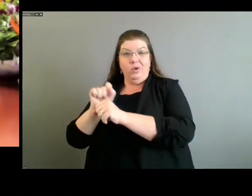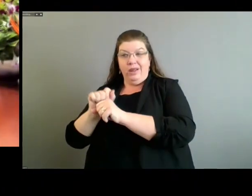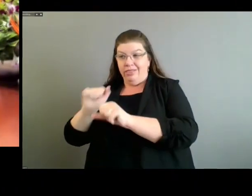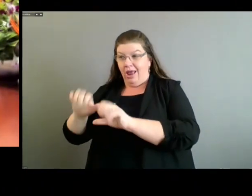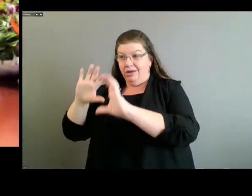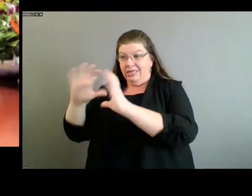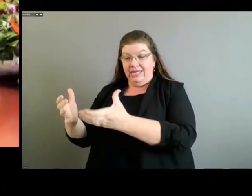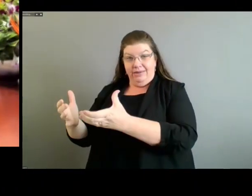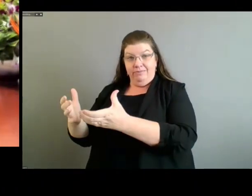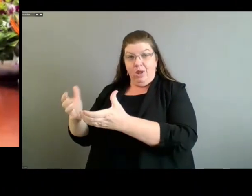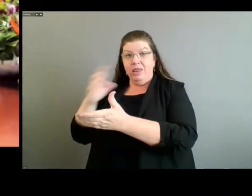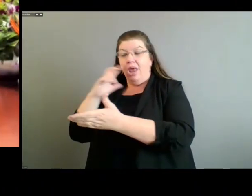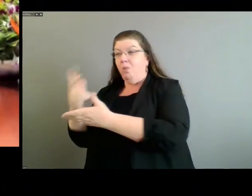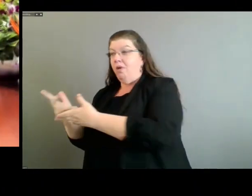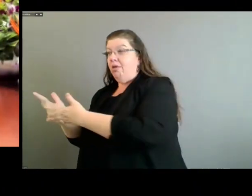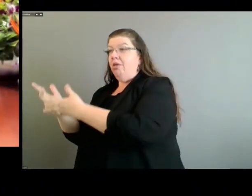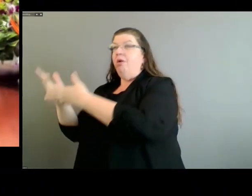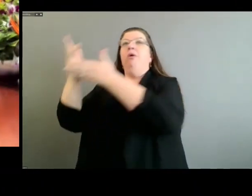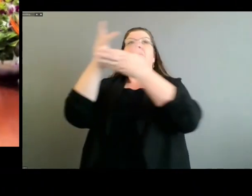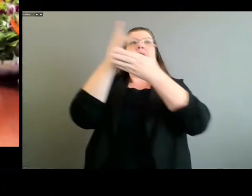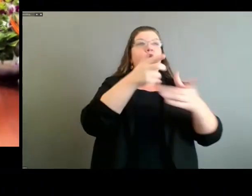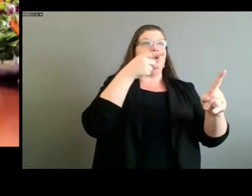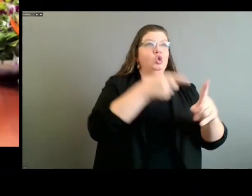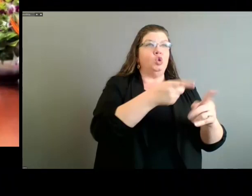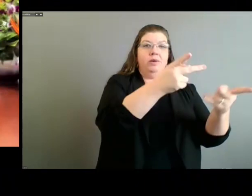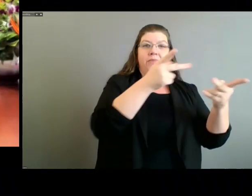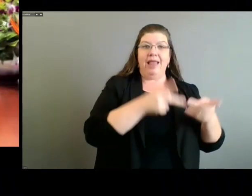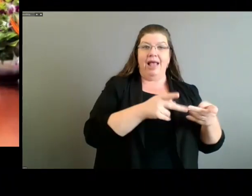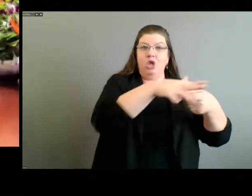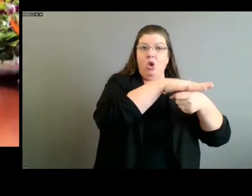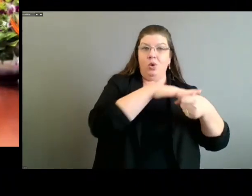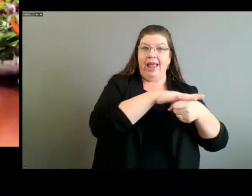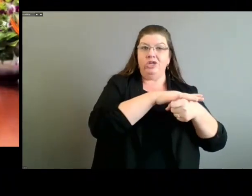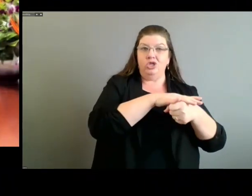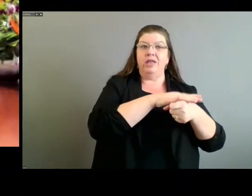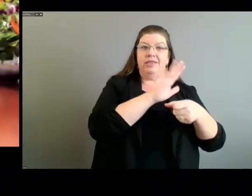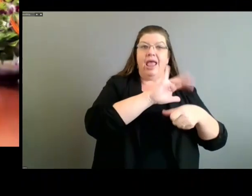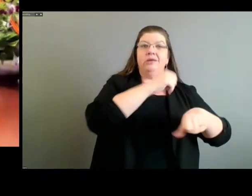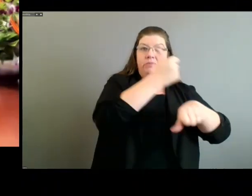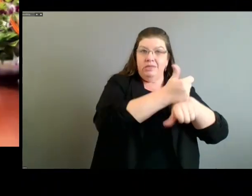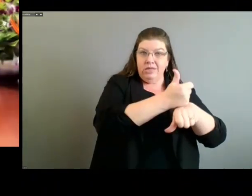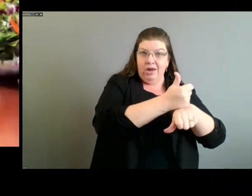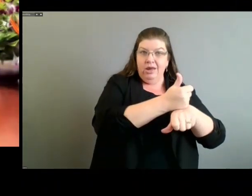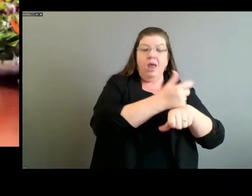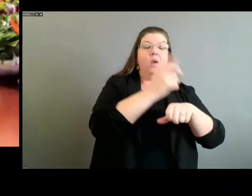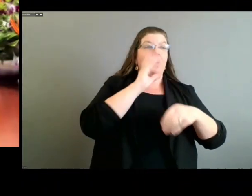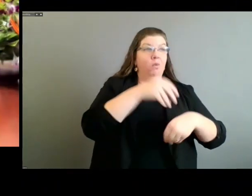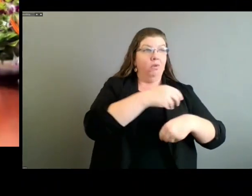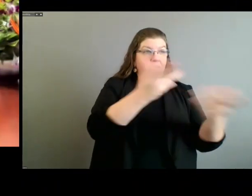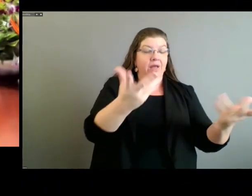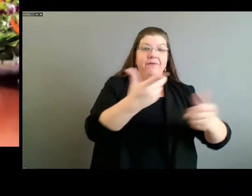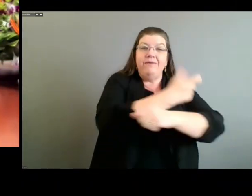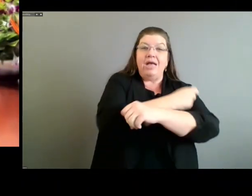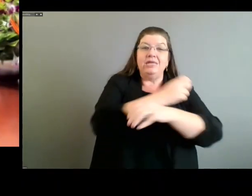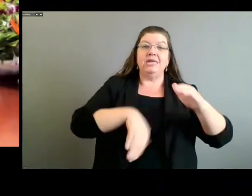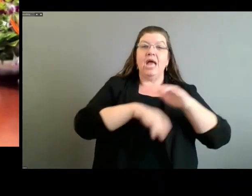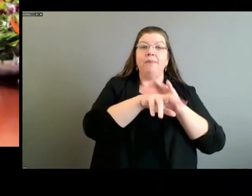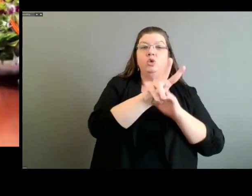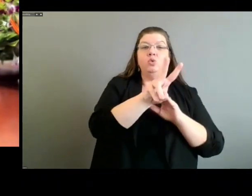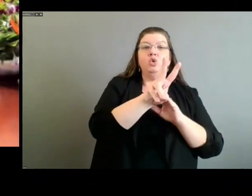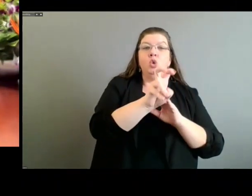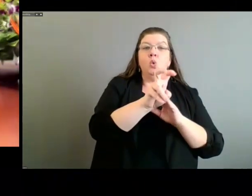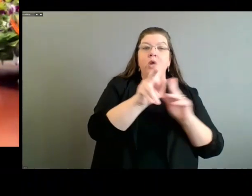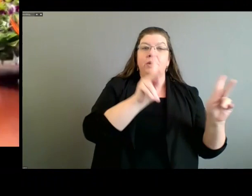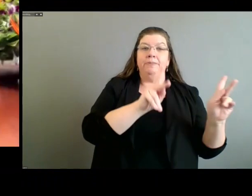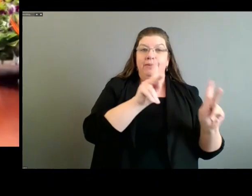will be on site at that particular location that's been scheduled and vaccinating up to 200